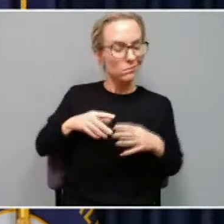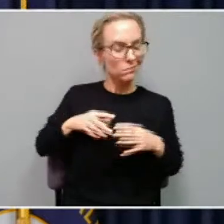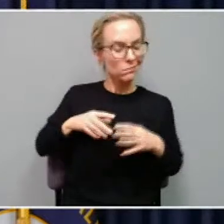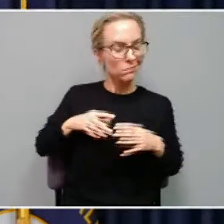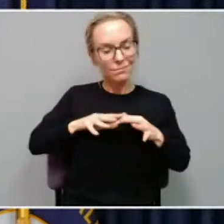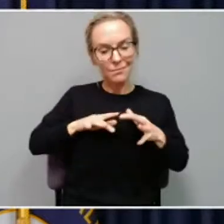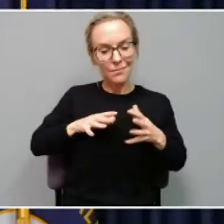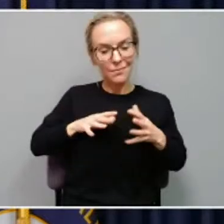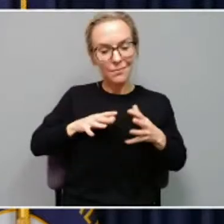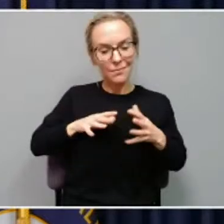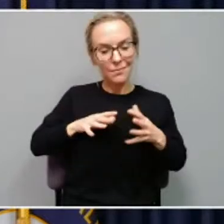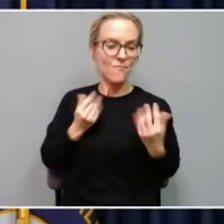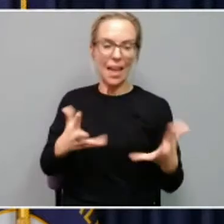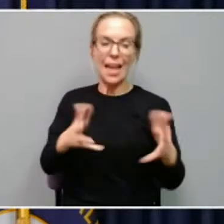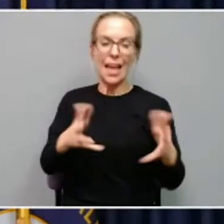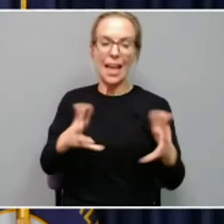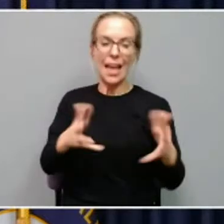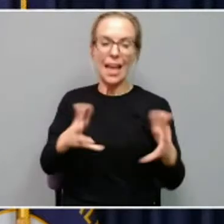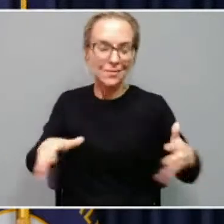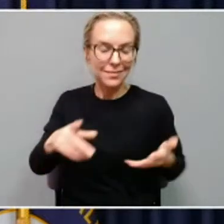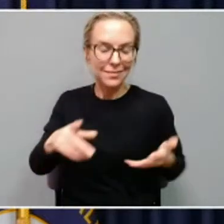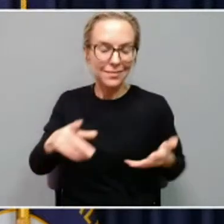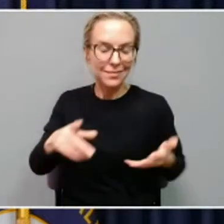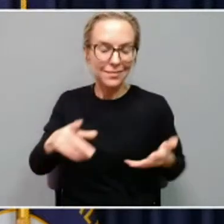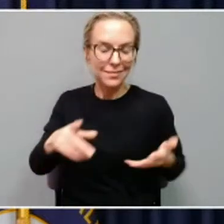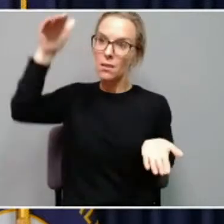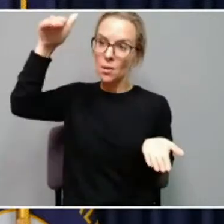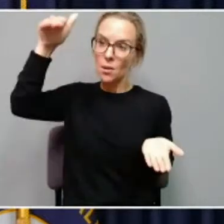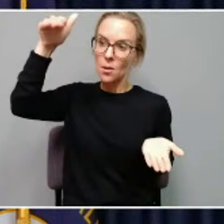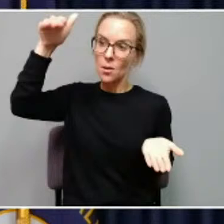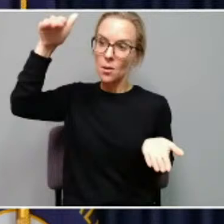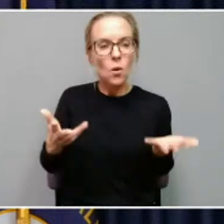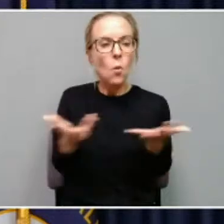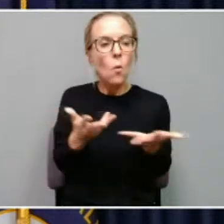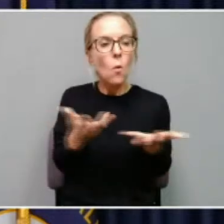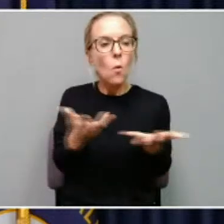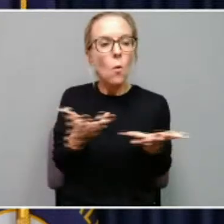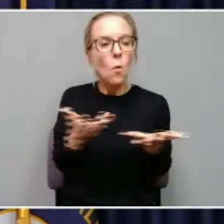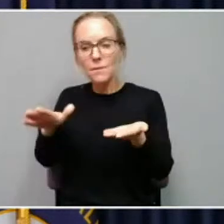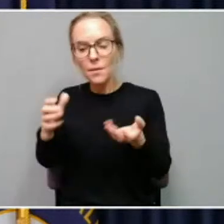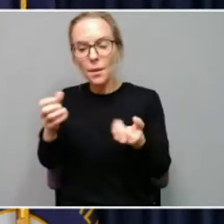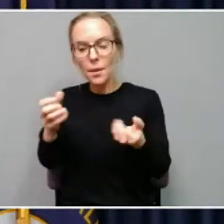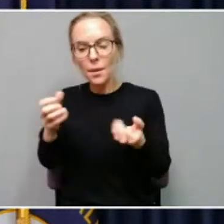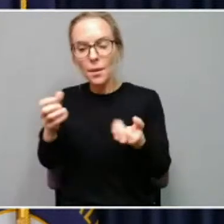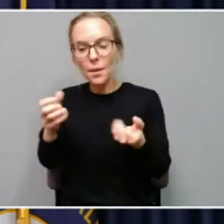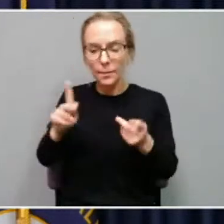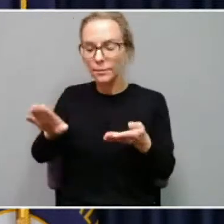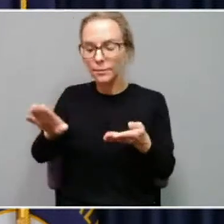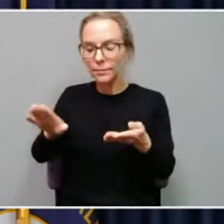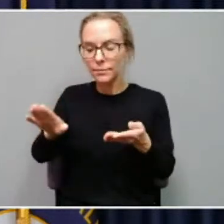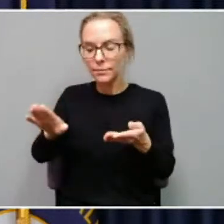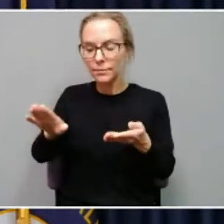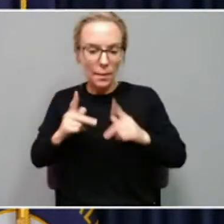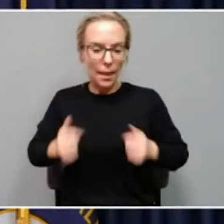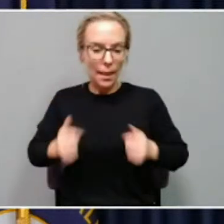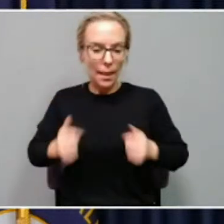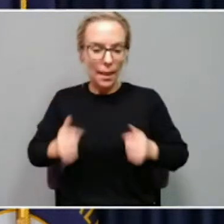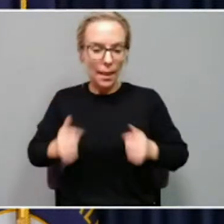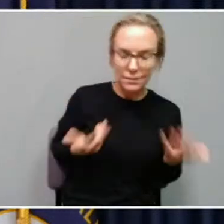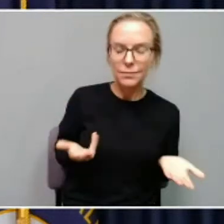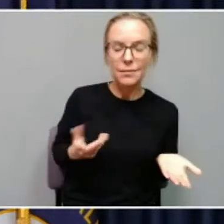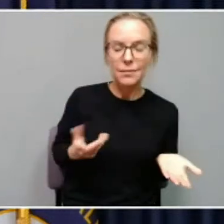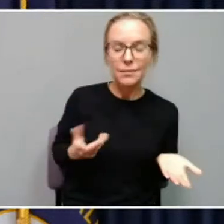then you peak and you come down, but at what devastation and what loss of human life? I think the answer